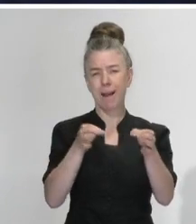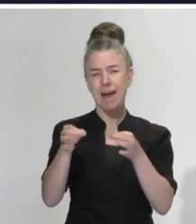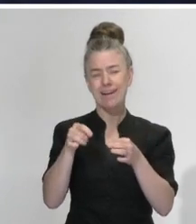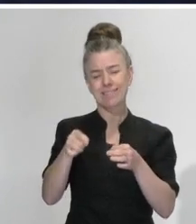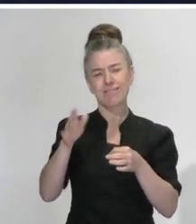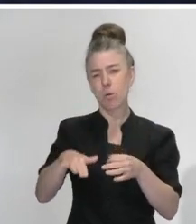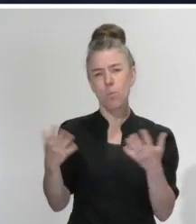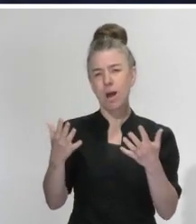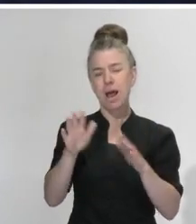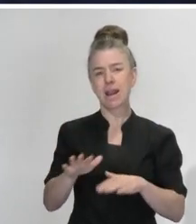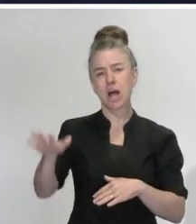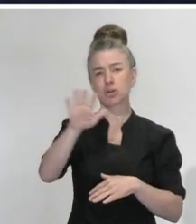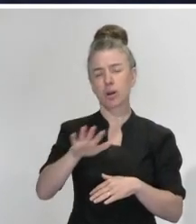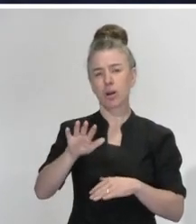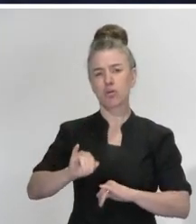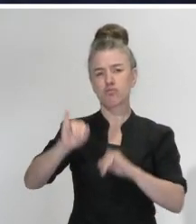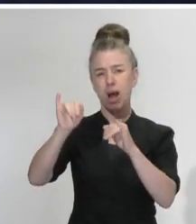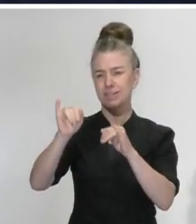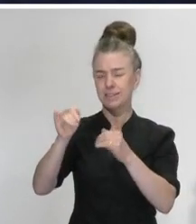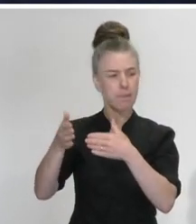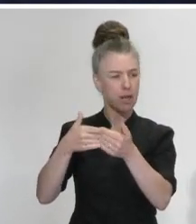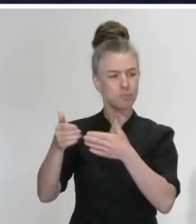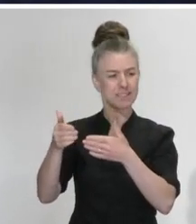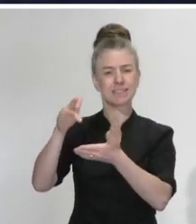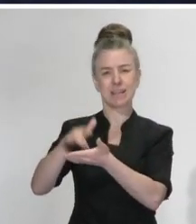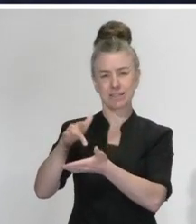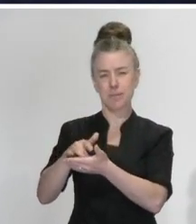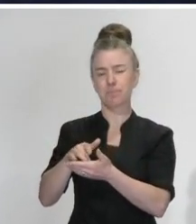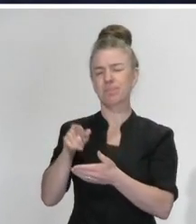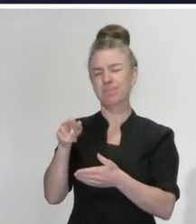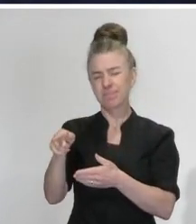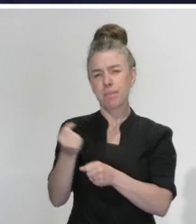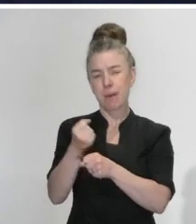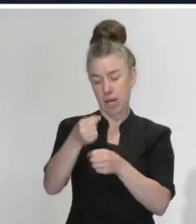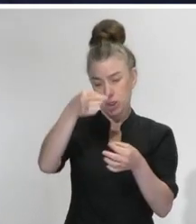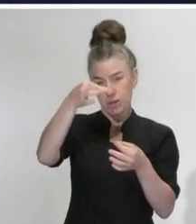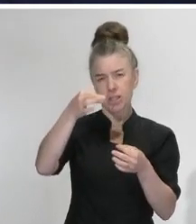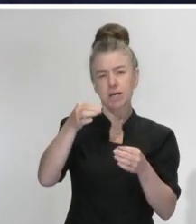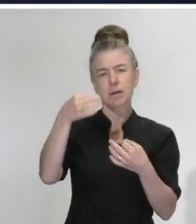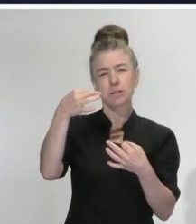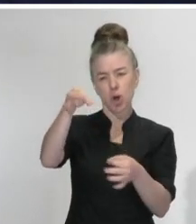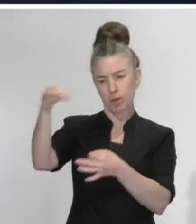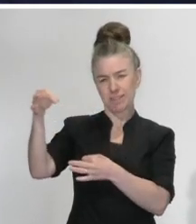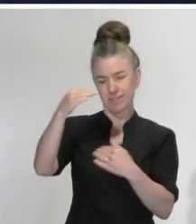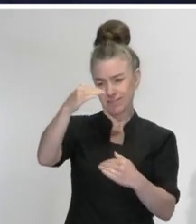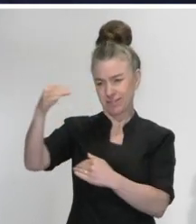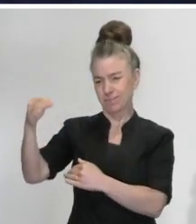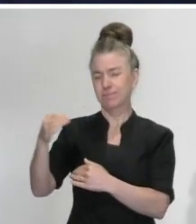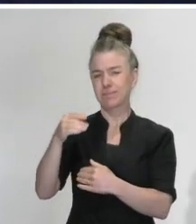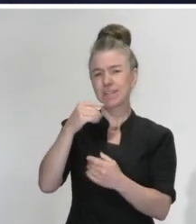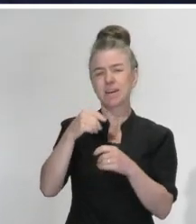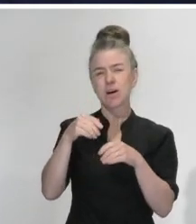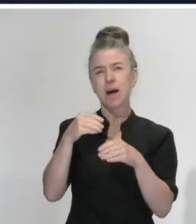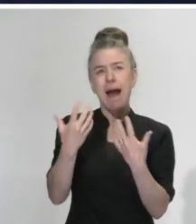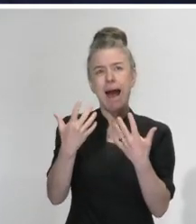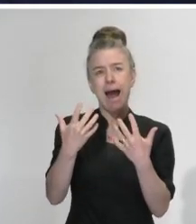Centre. These are standard documents produced in emergency responses that describe how response objectives will be